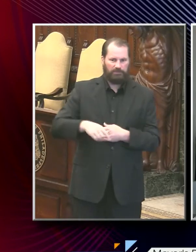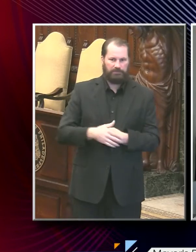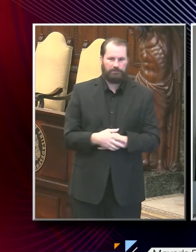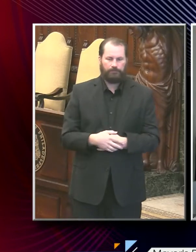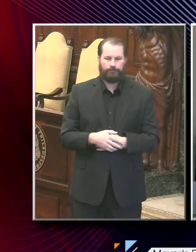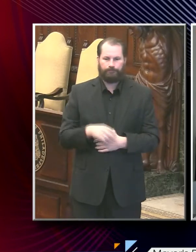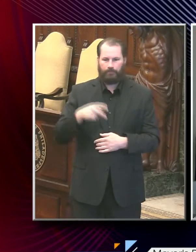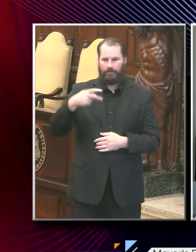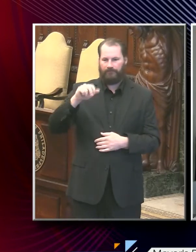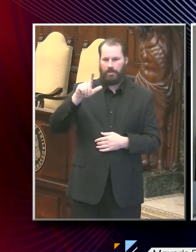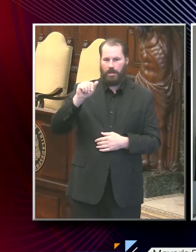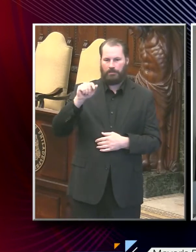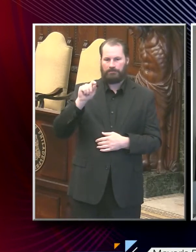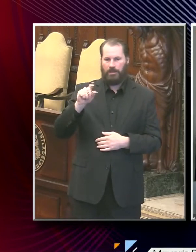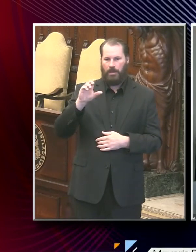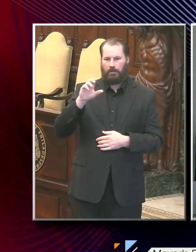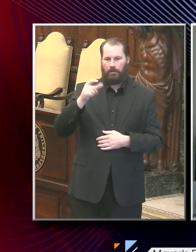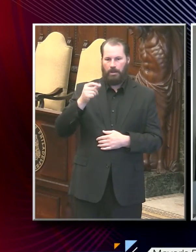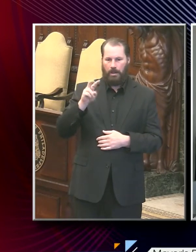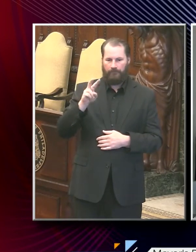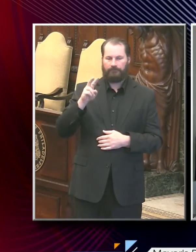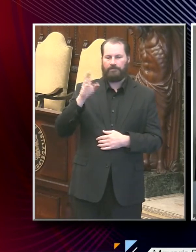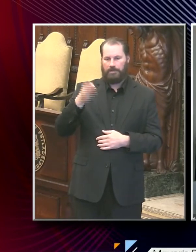www.phila.gov/COVID. Thank you.